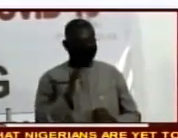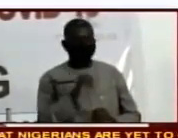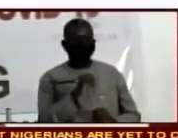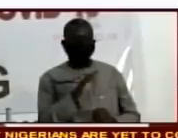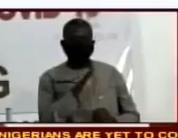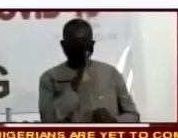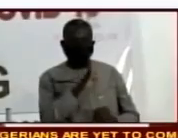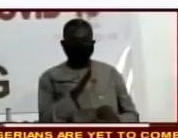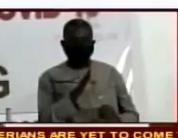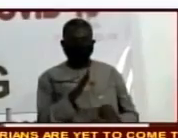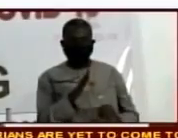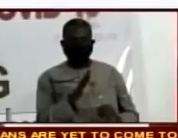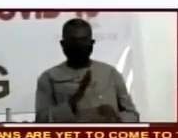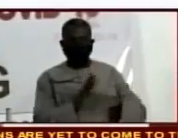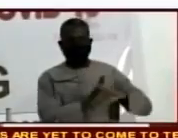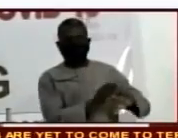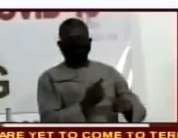unmolested.